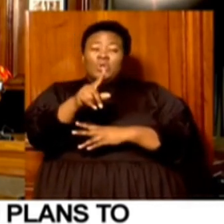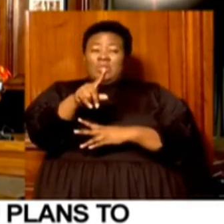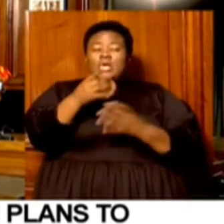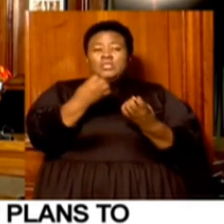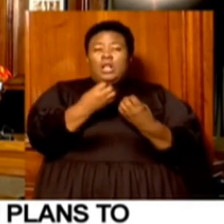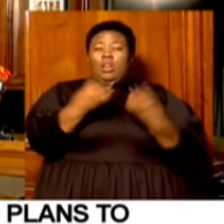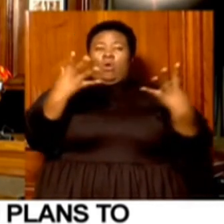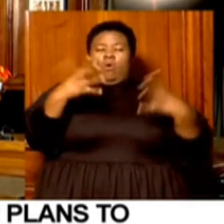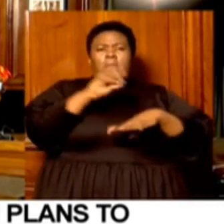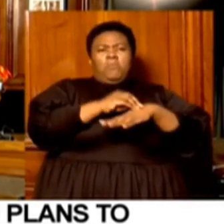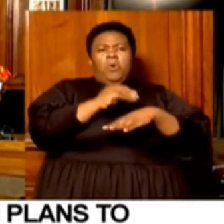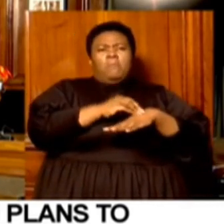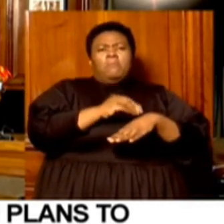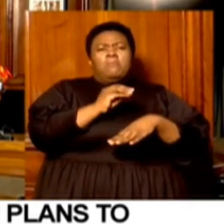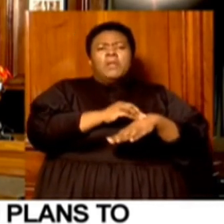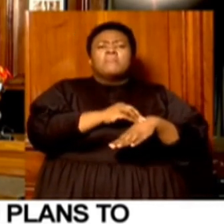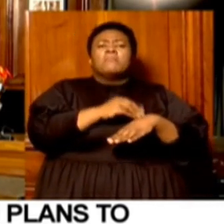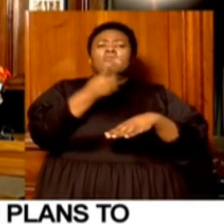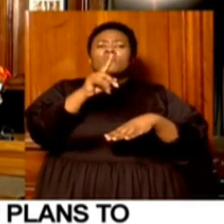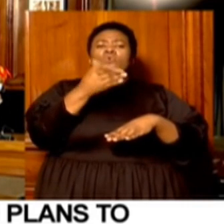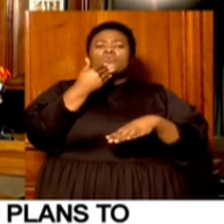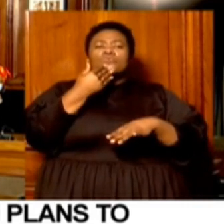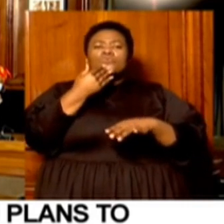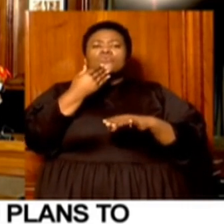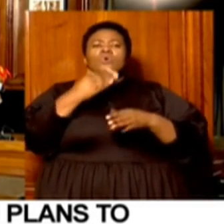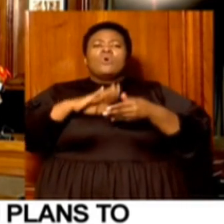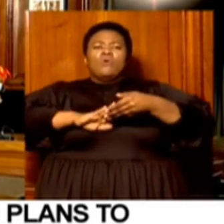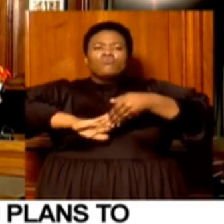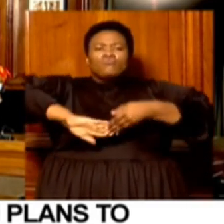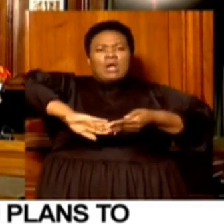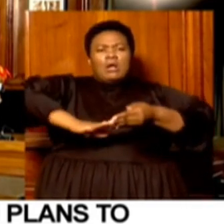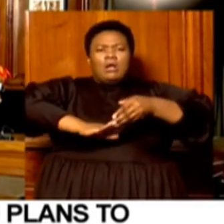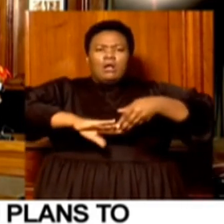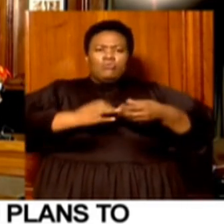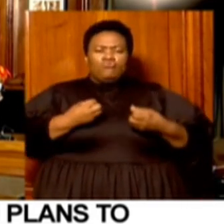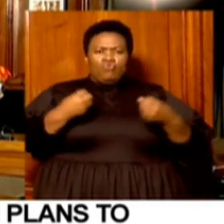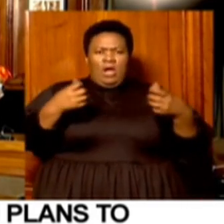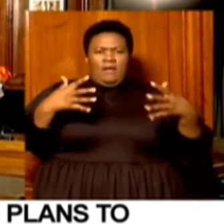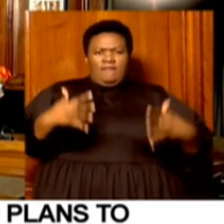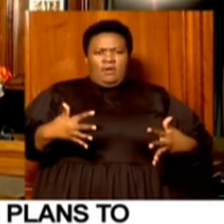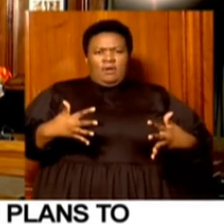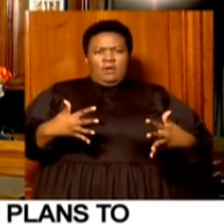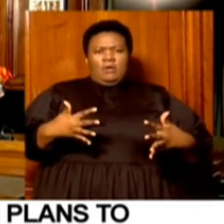truck drivers in renewing their